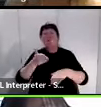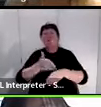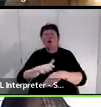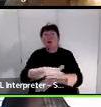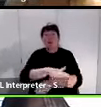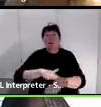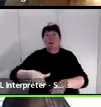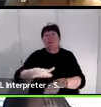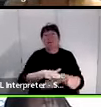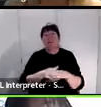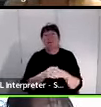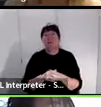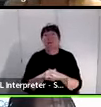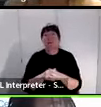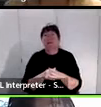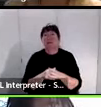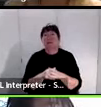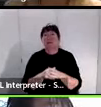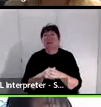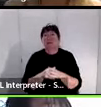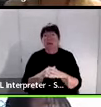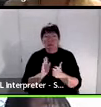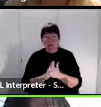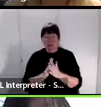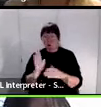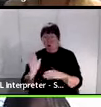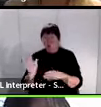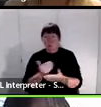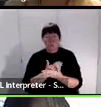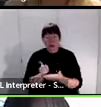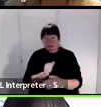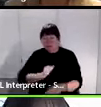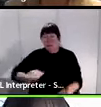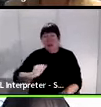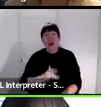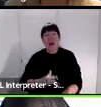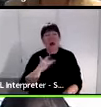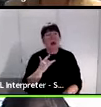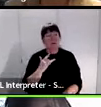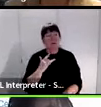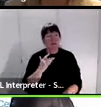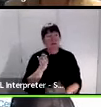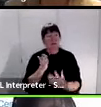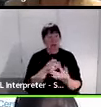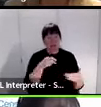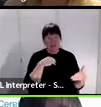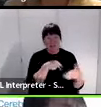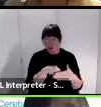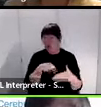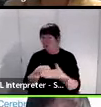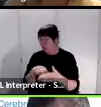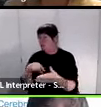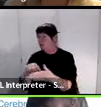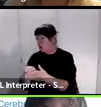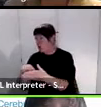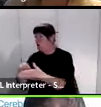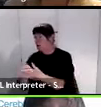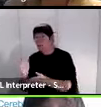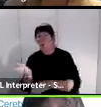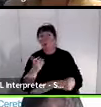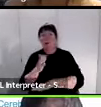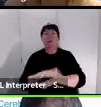our individuals' lives are affected by access barriers on a 24/7 basis. And yes,